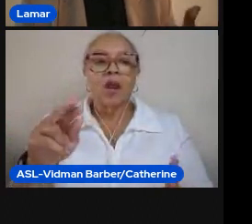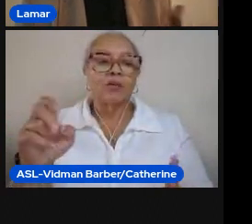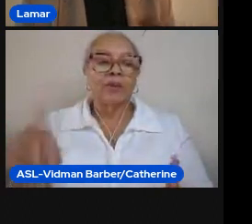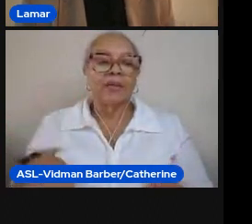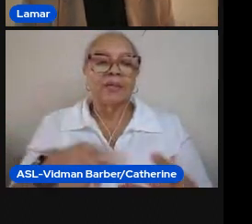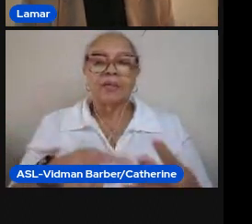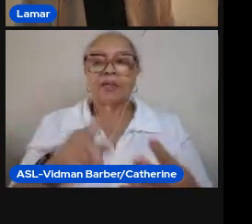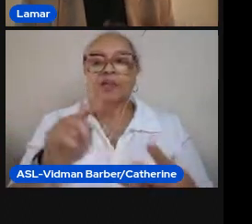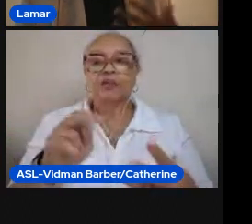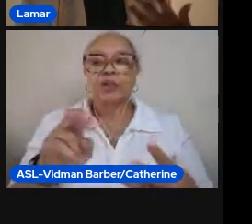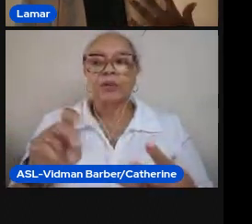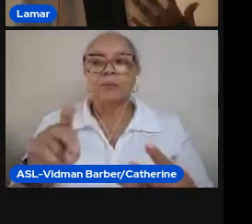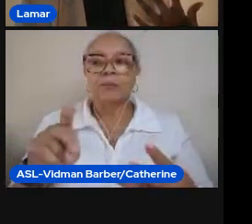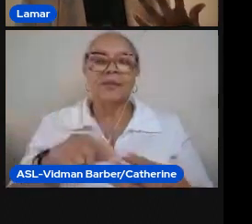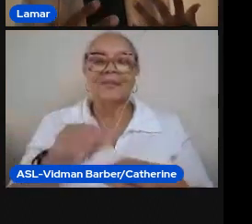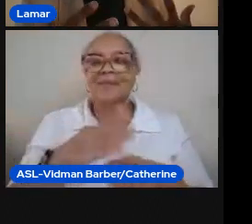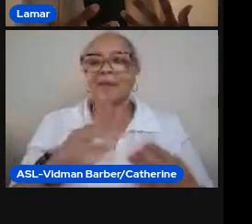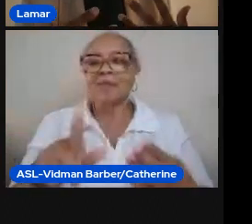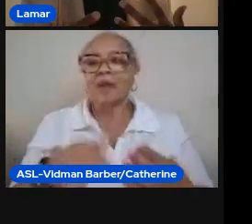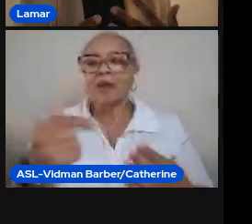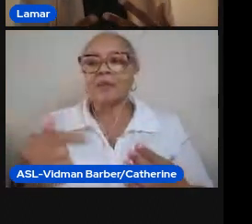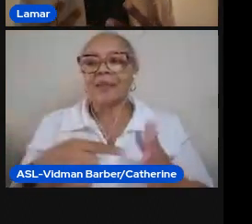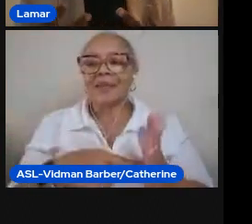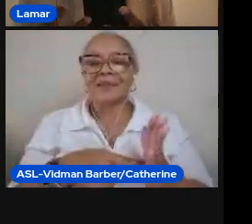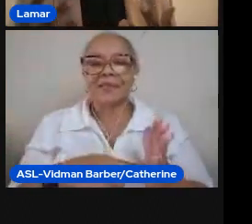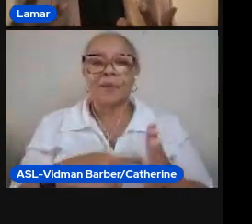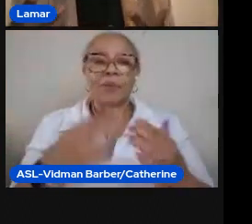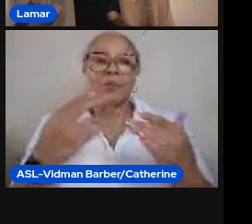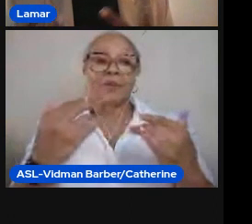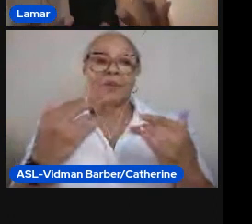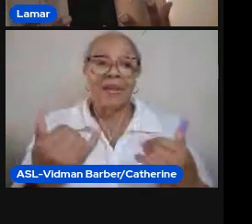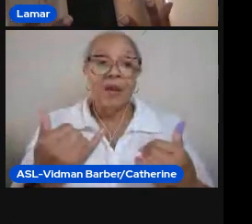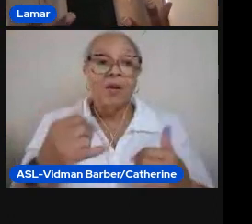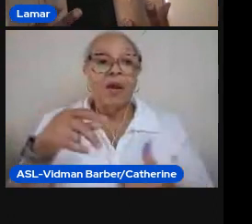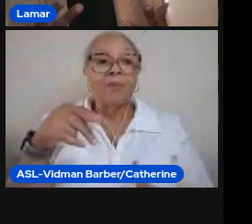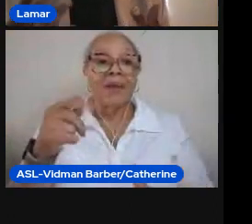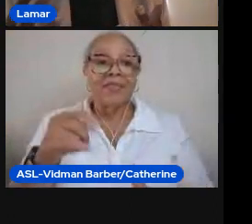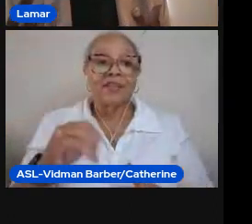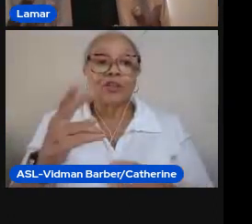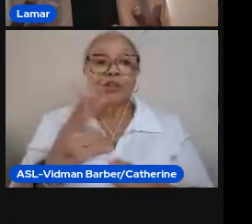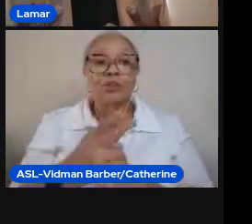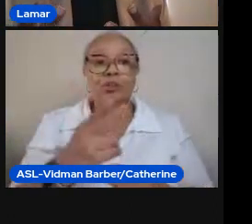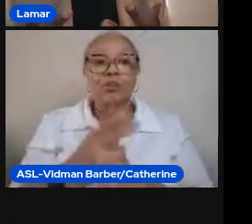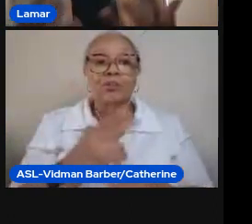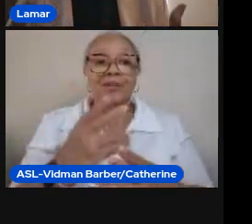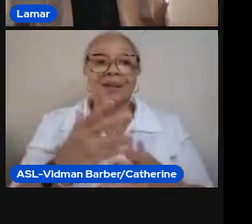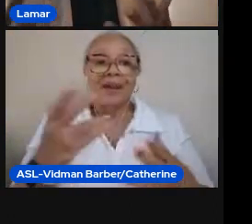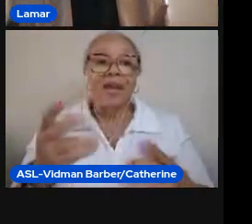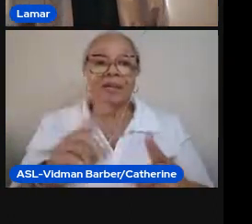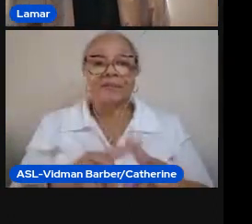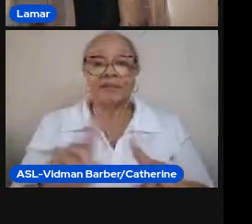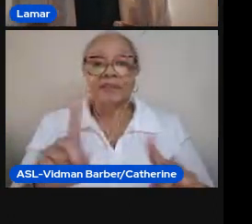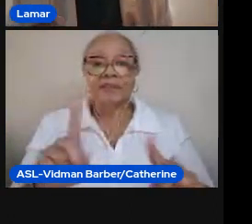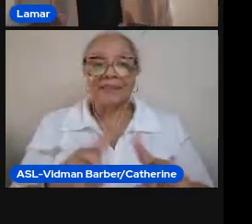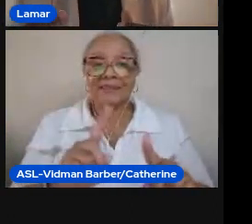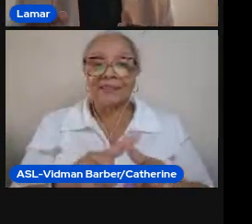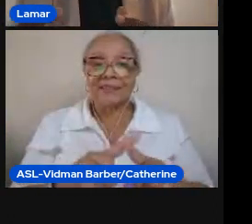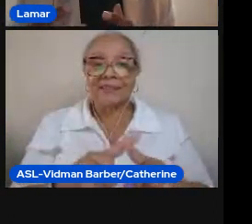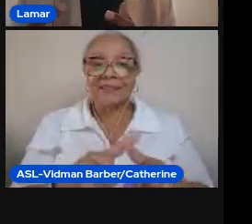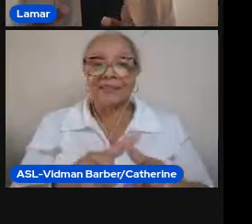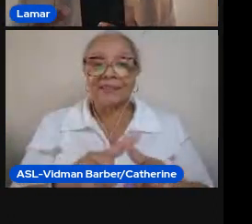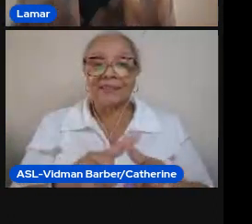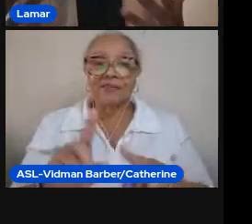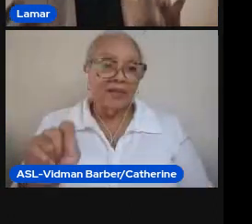these examples. Now, pathogens use quite different virulence factors